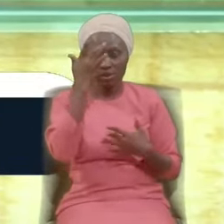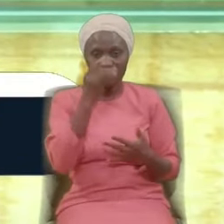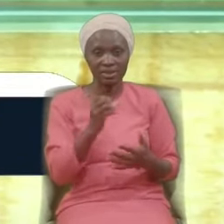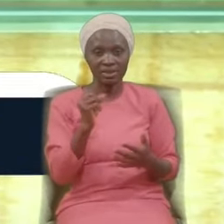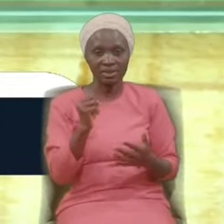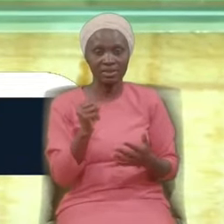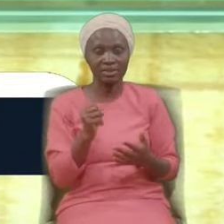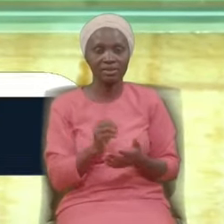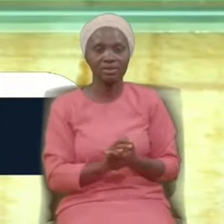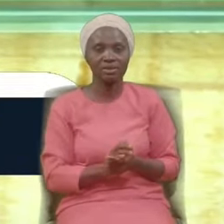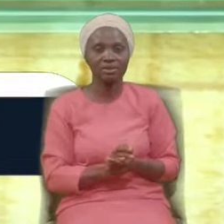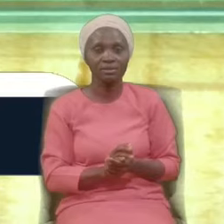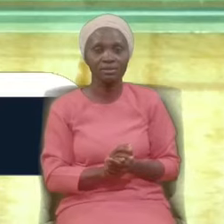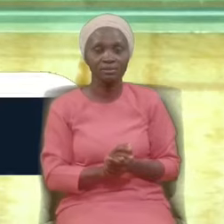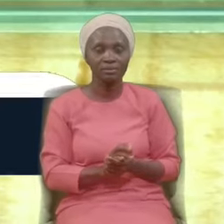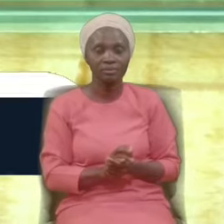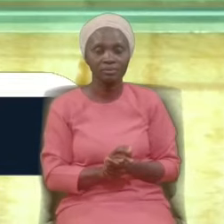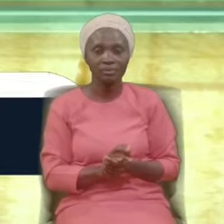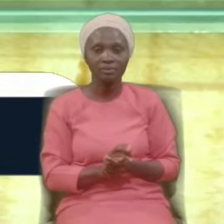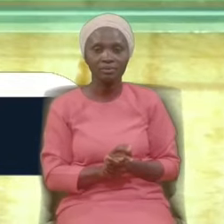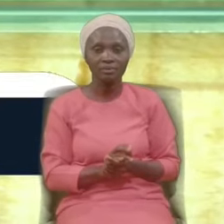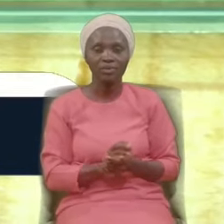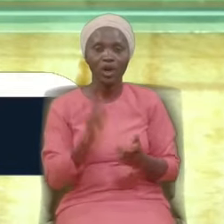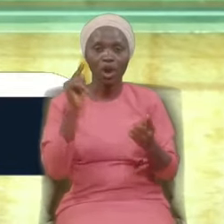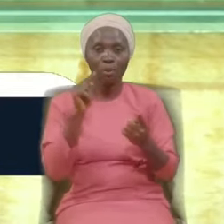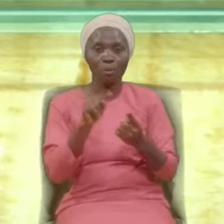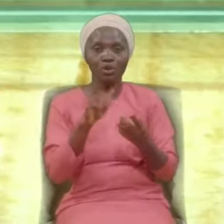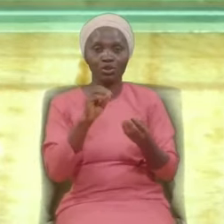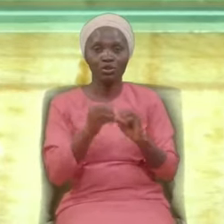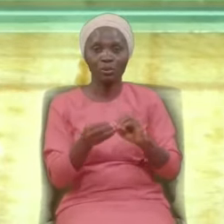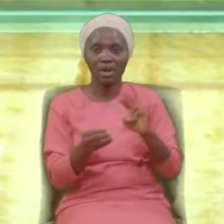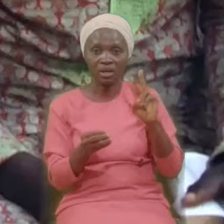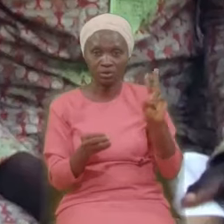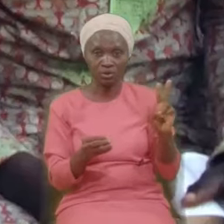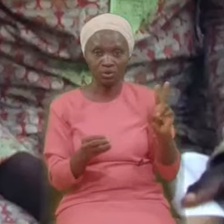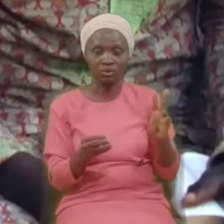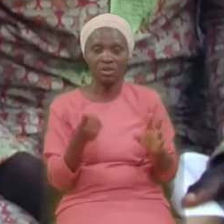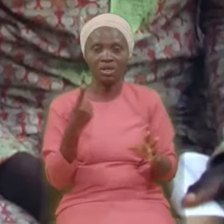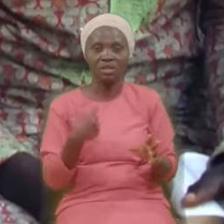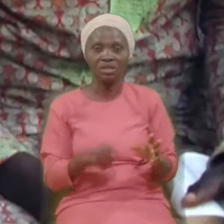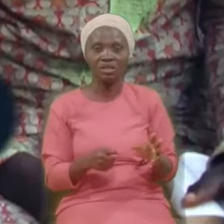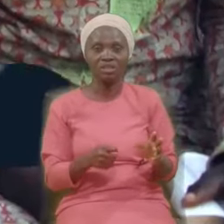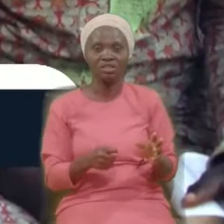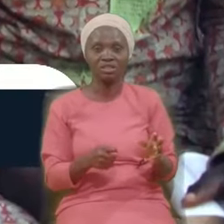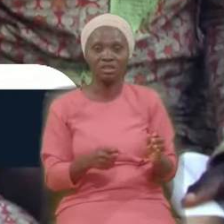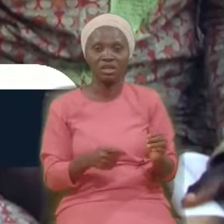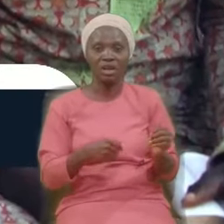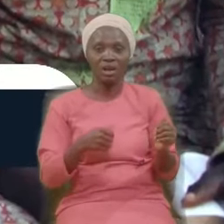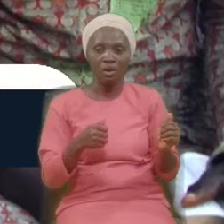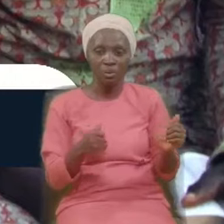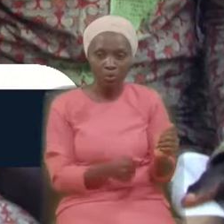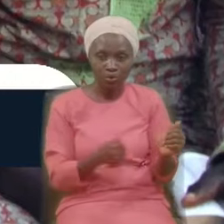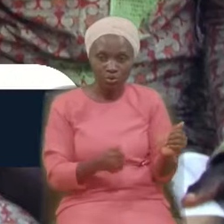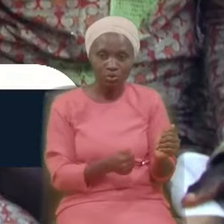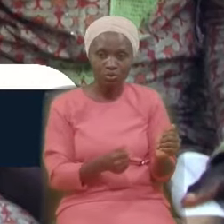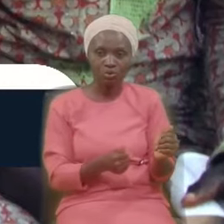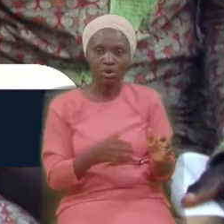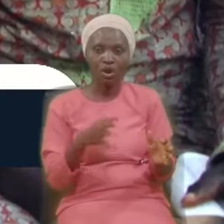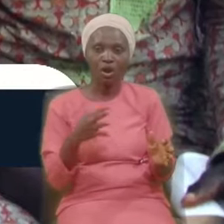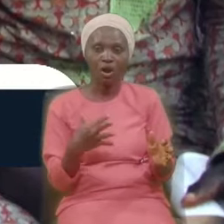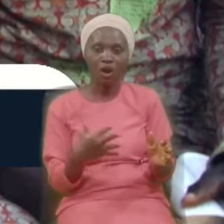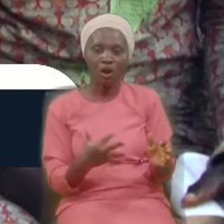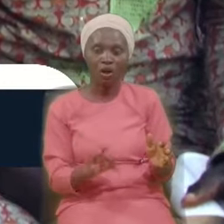from all sicknesses. Point number two, the pursuit of total recovery